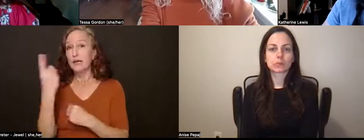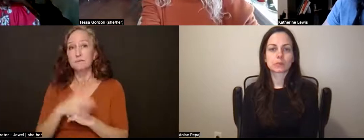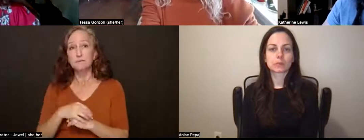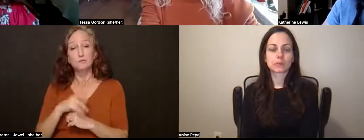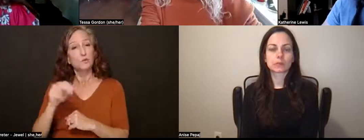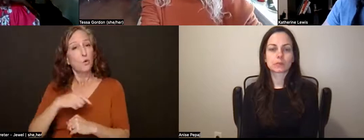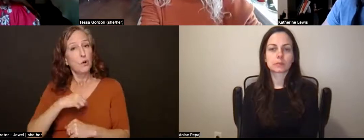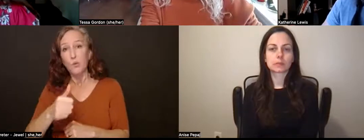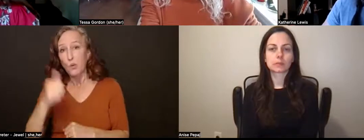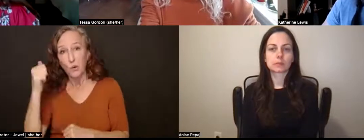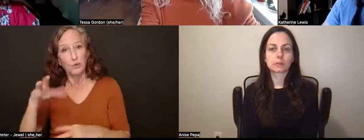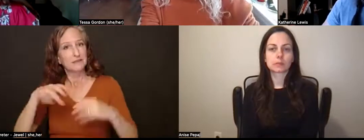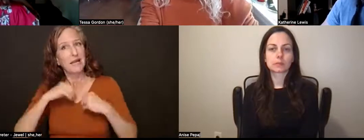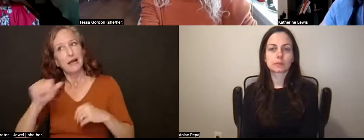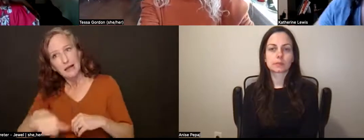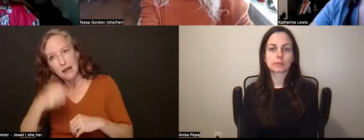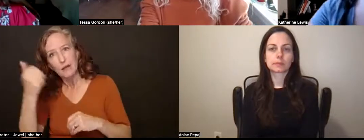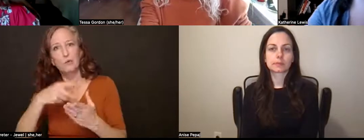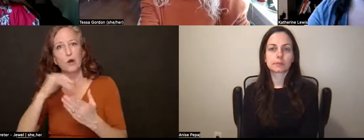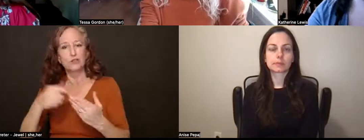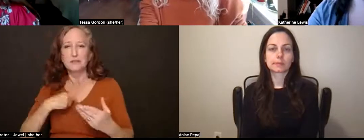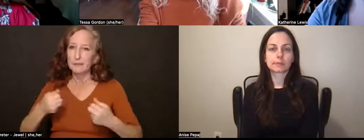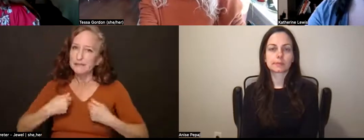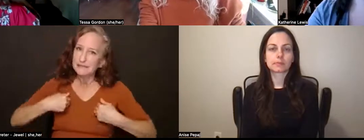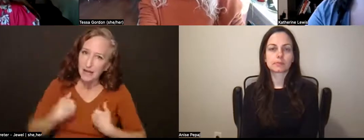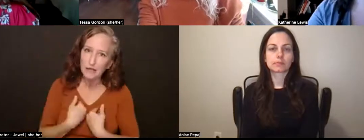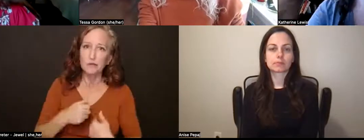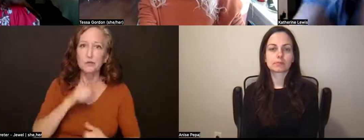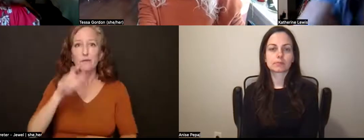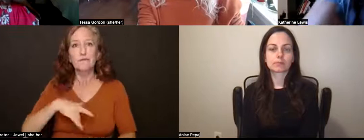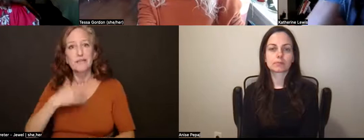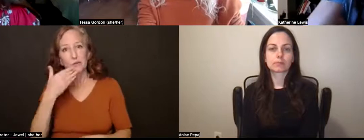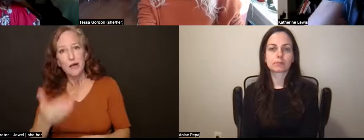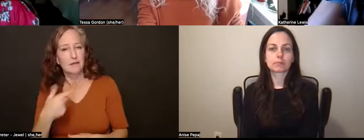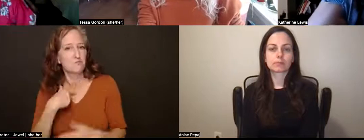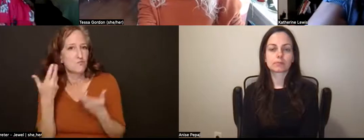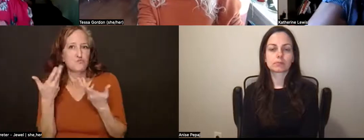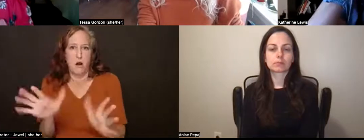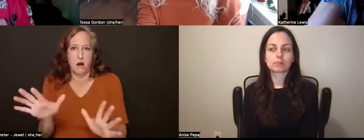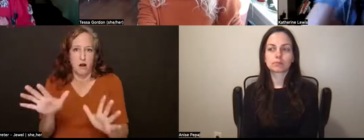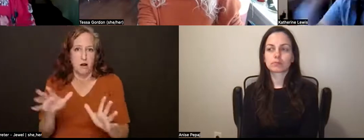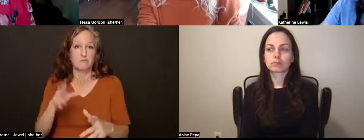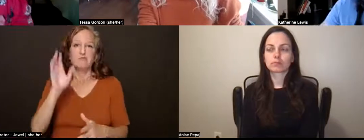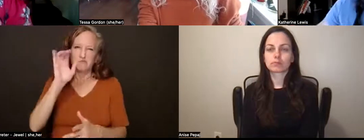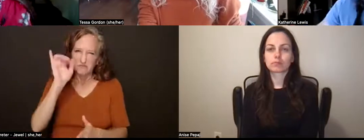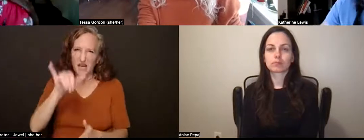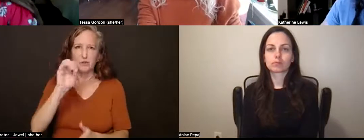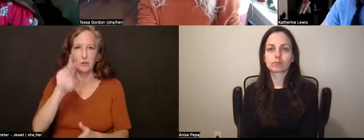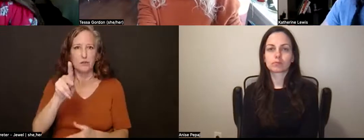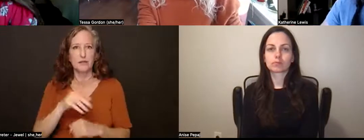on another project. I'm tired. I'm not feeling well. I don't want to be bothered. And it has to be okay. We cannot